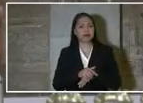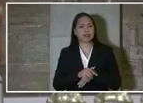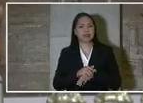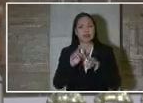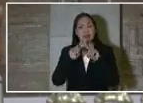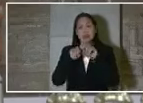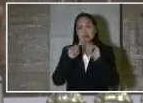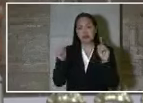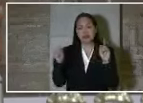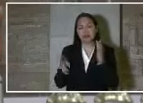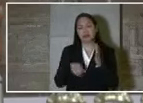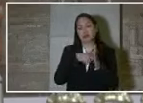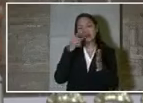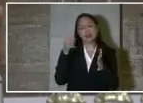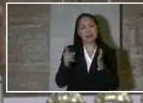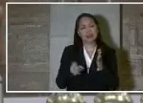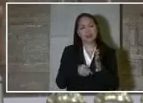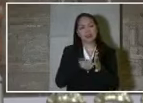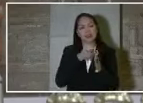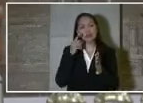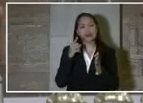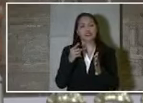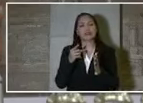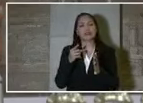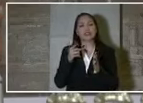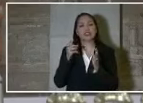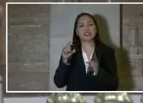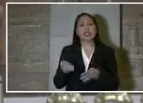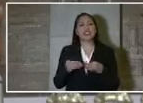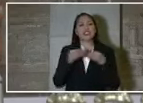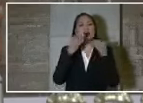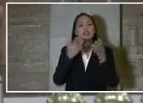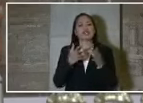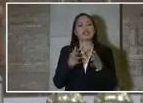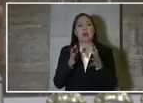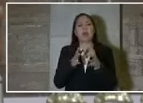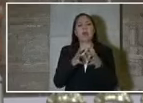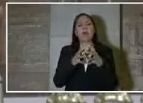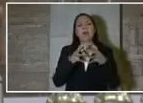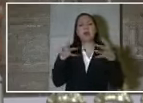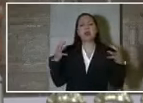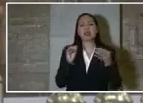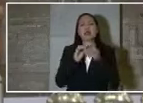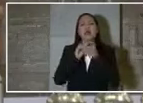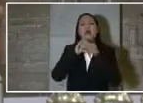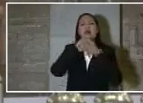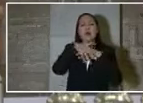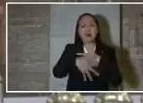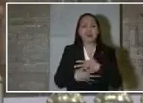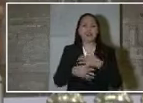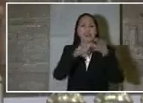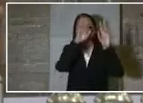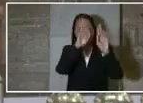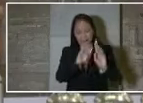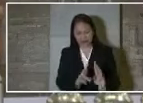But sometimes, we give them too much respect.